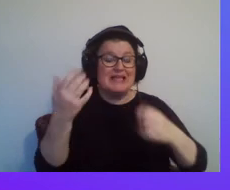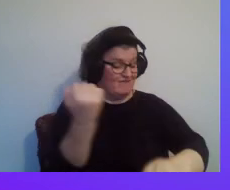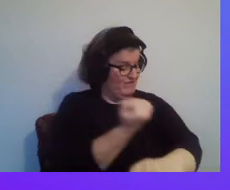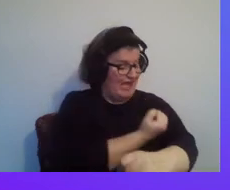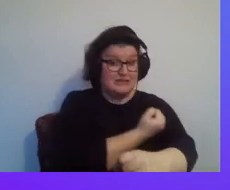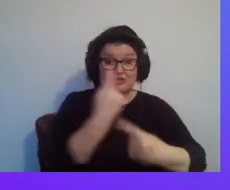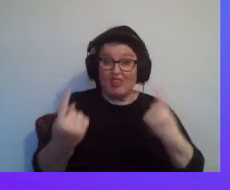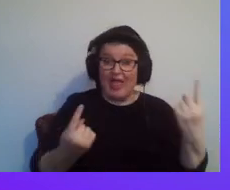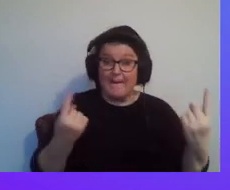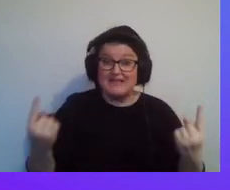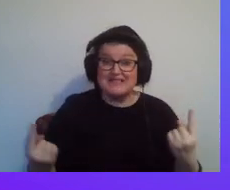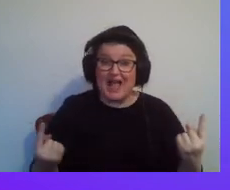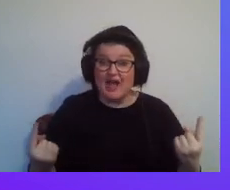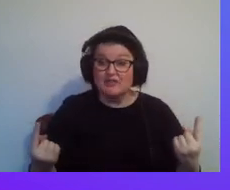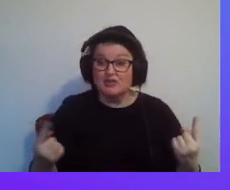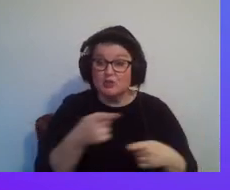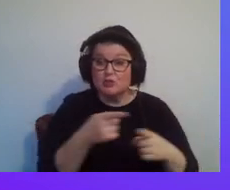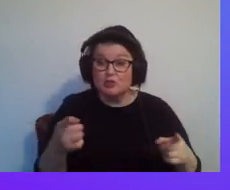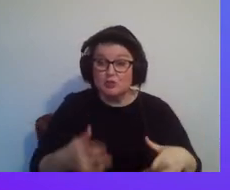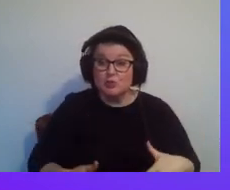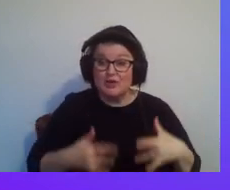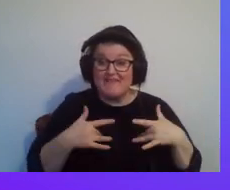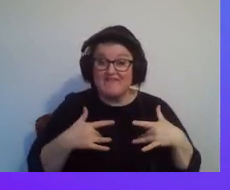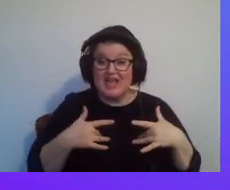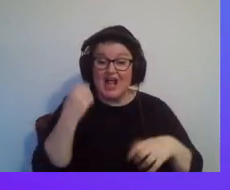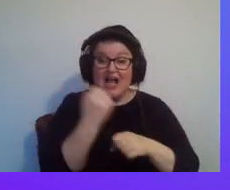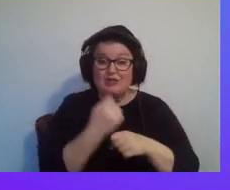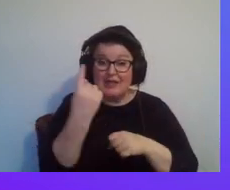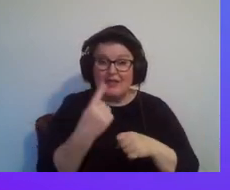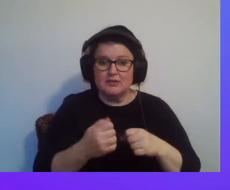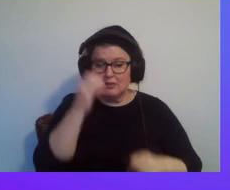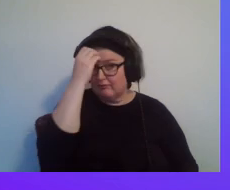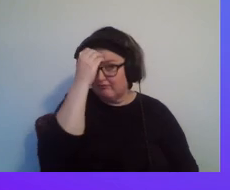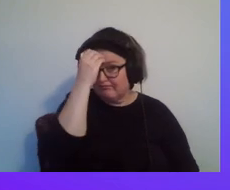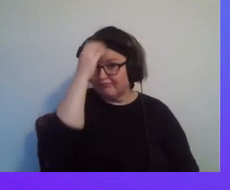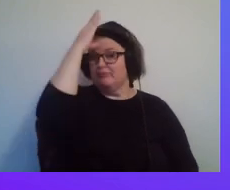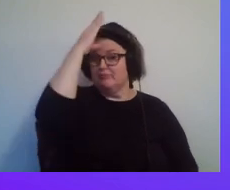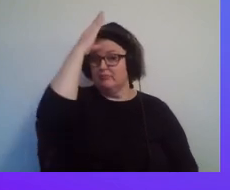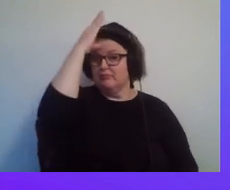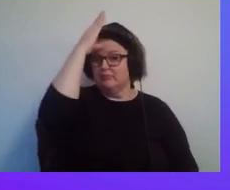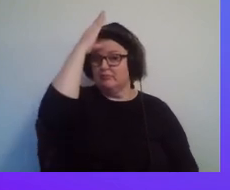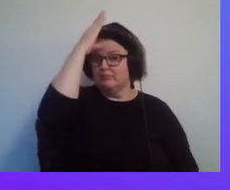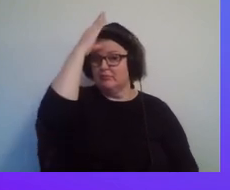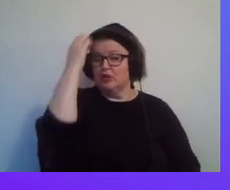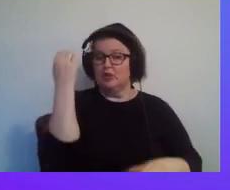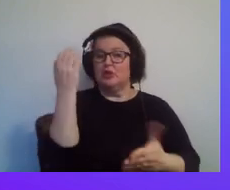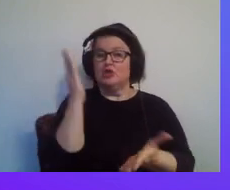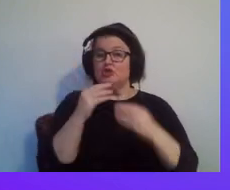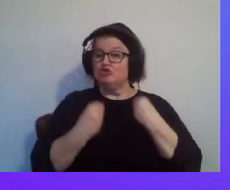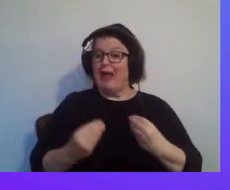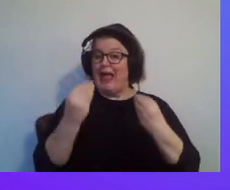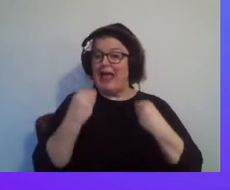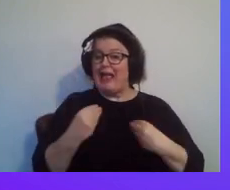What guarantee can we have that they are fully trained? So everybody who has